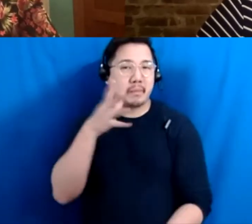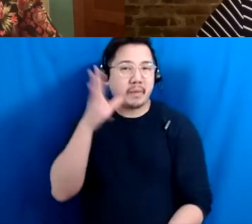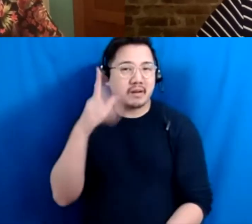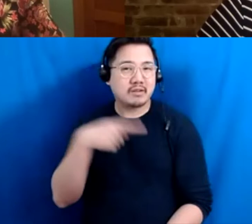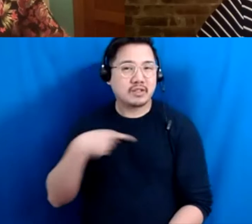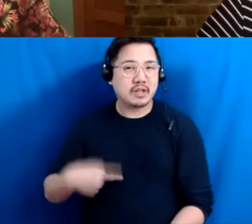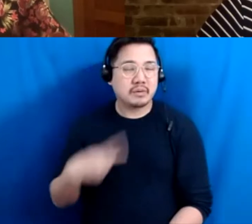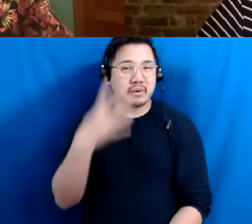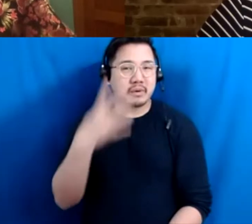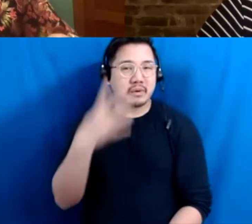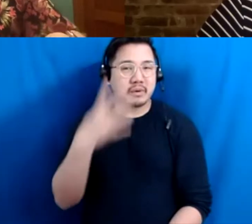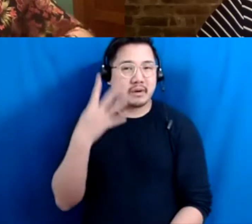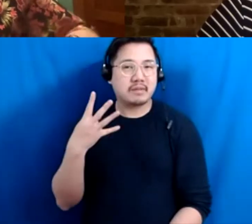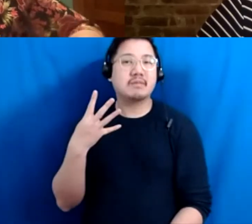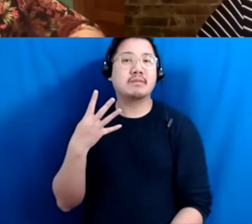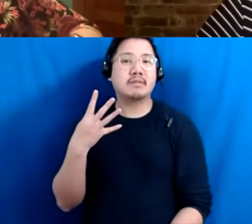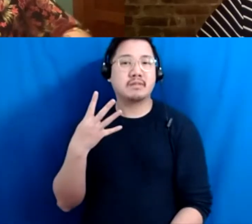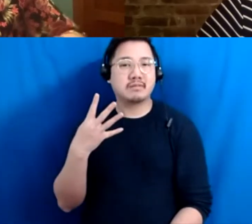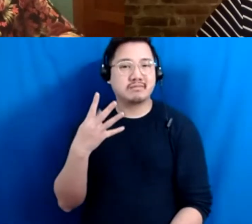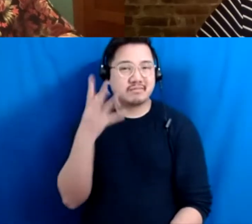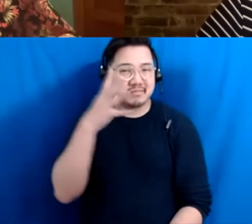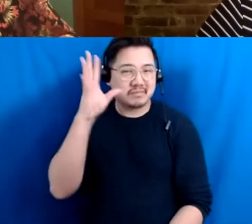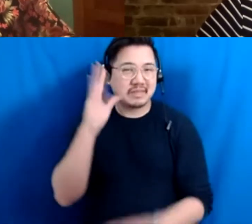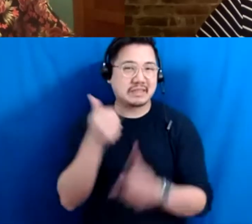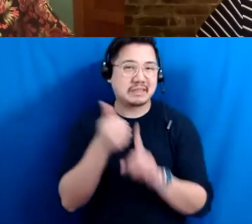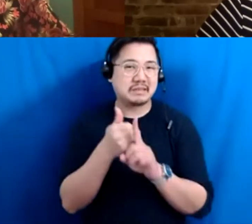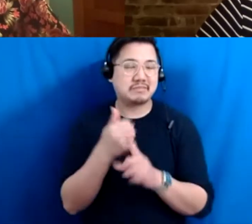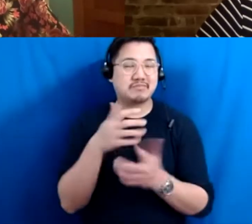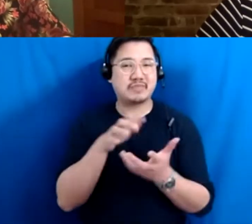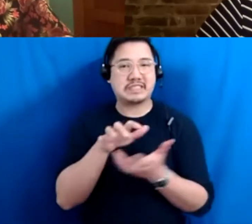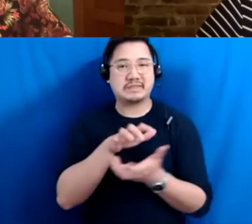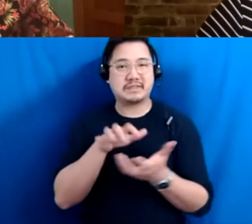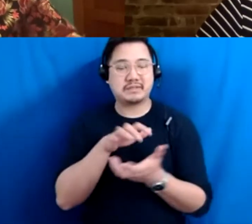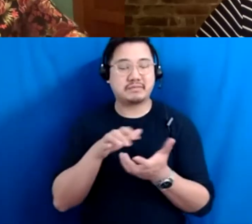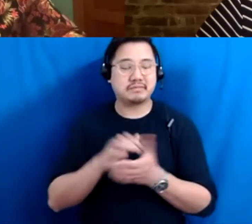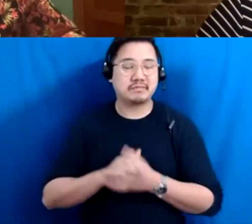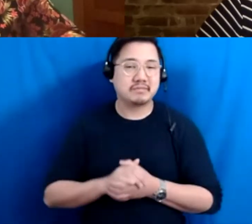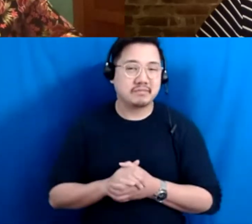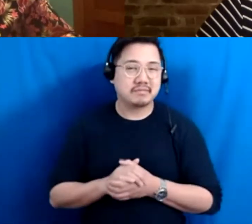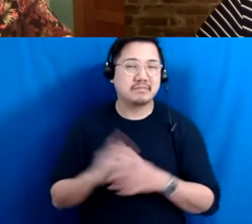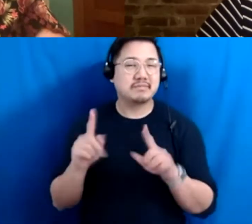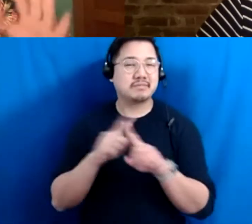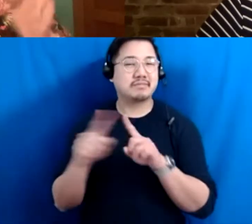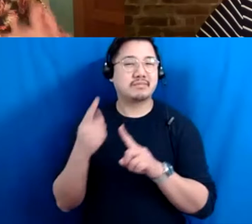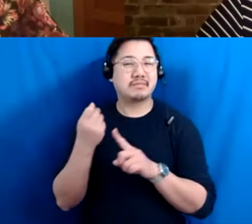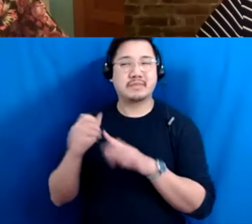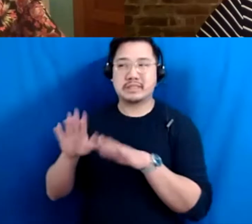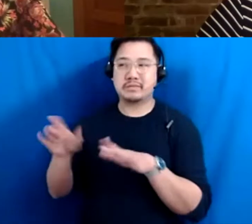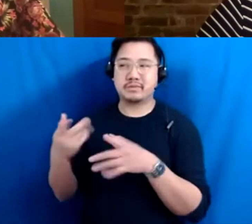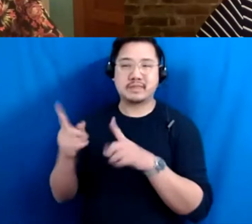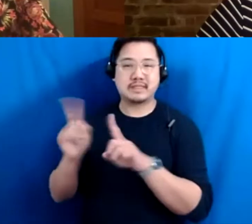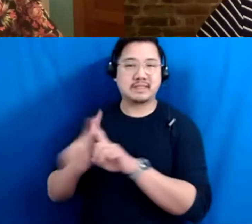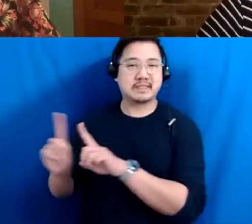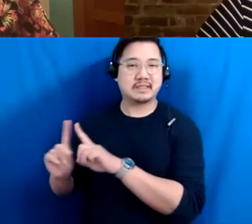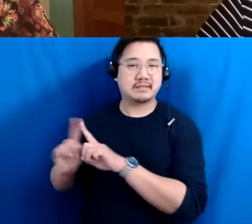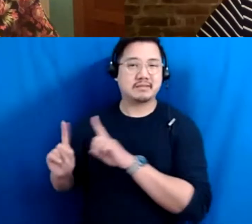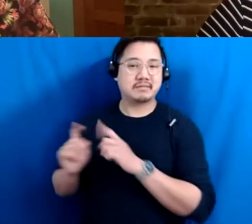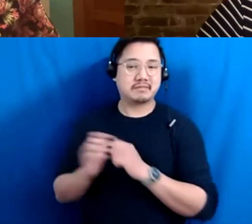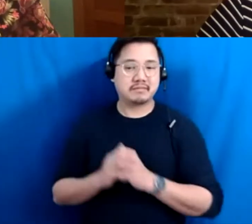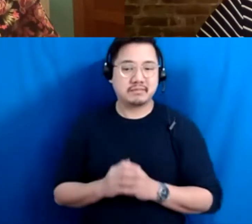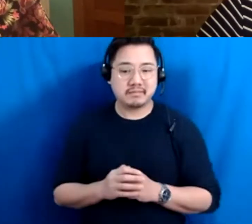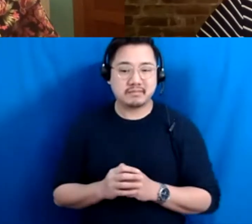who were fairly confused. Um, but they were different children, except maybe a little bit of Ming,